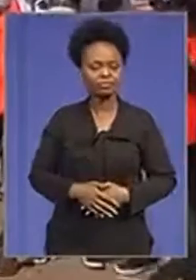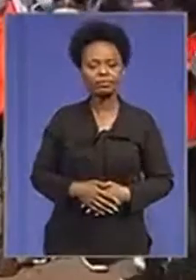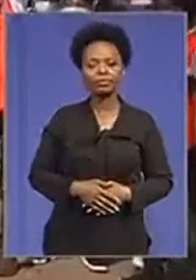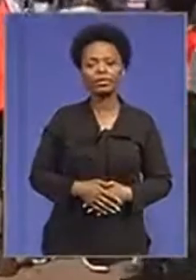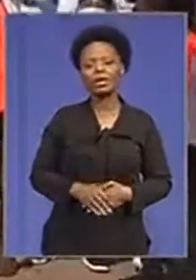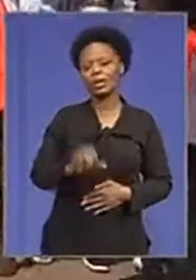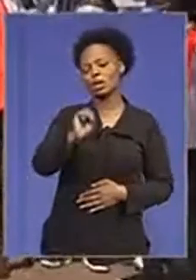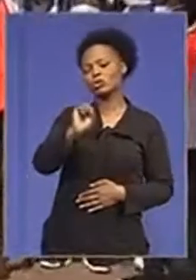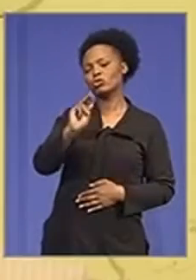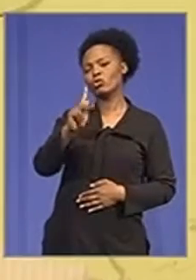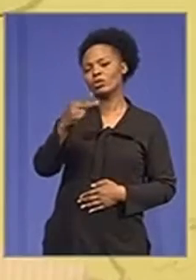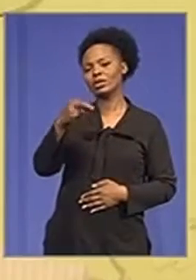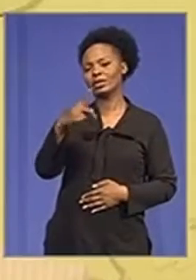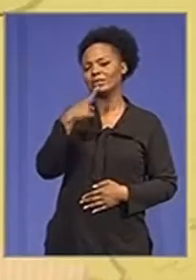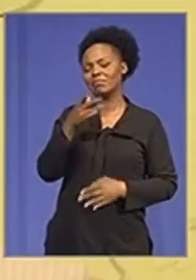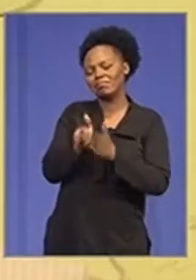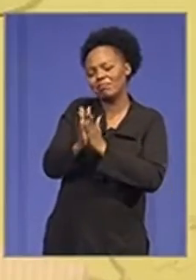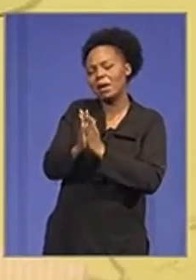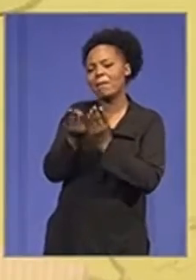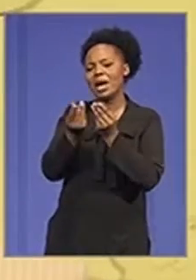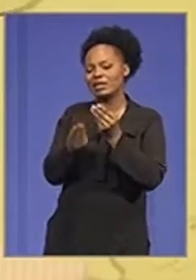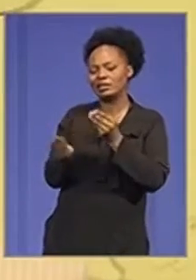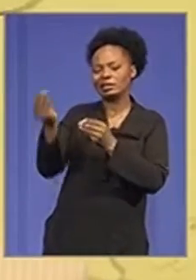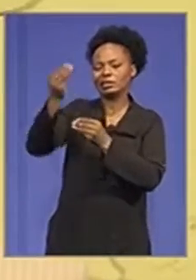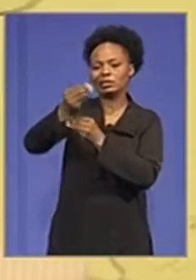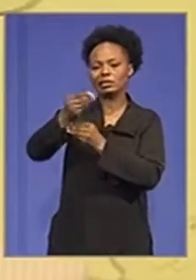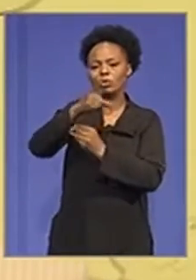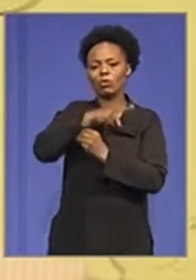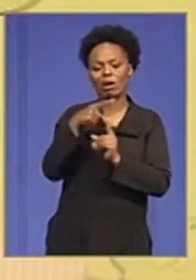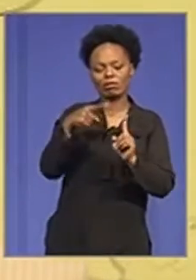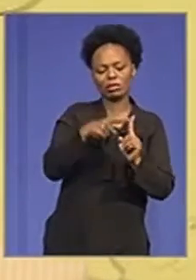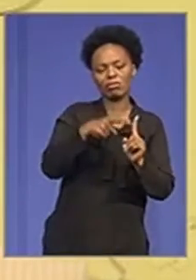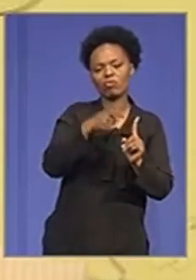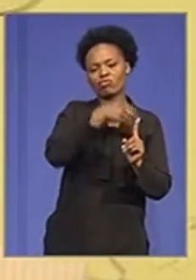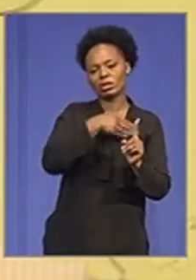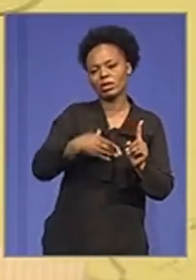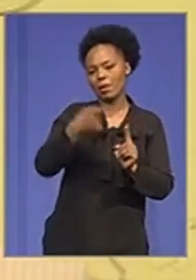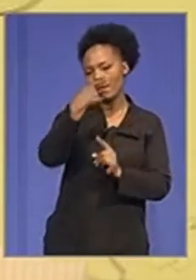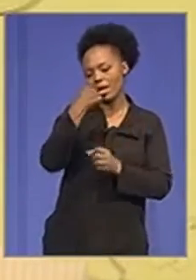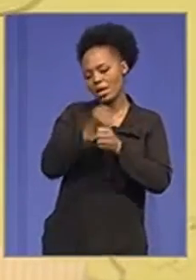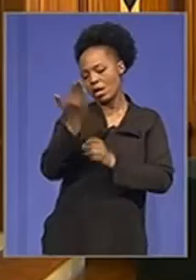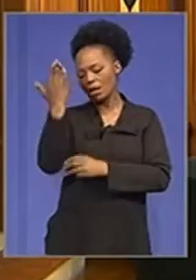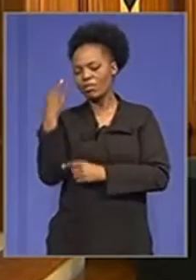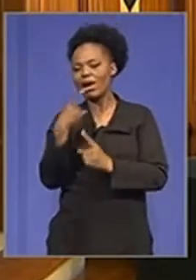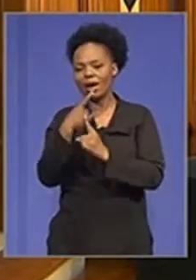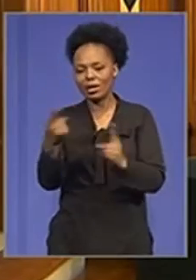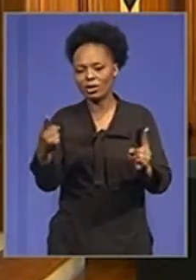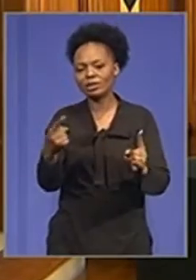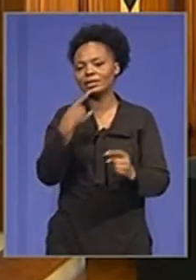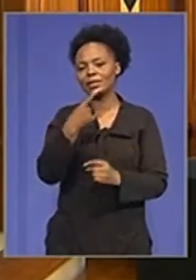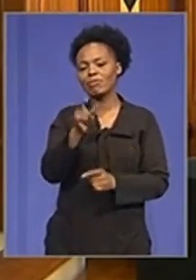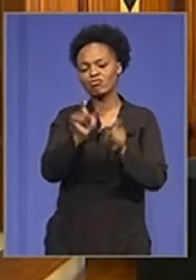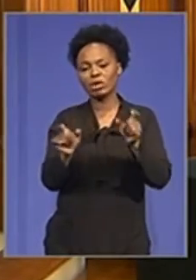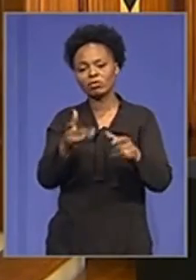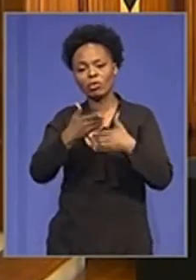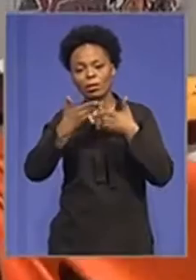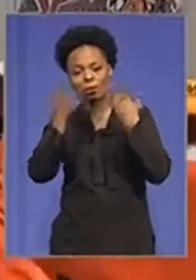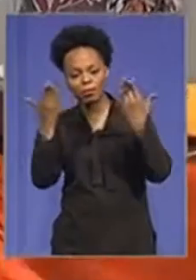madi a okediwe. Thuso ya madi ao e ne ya itsisiwe ke Presidente Ramaphosa mo ngwageng o fetileng go thusa ba ba